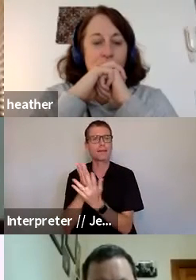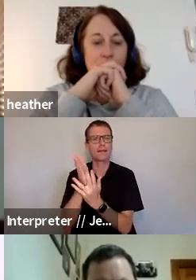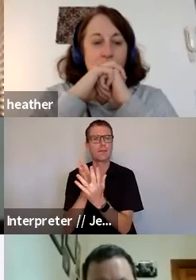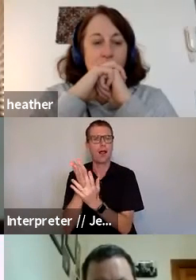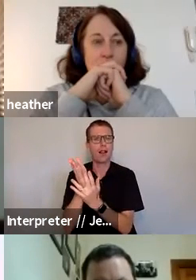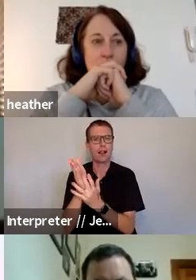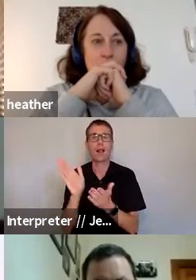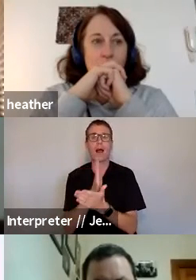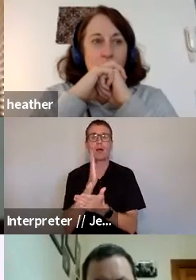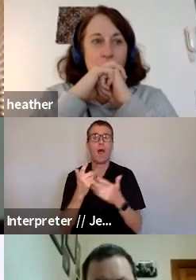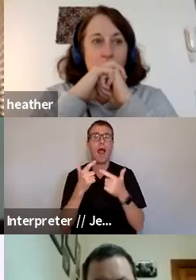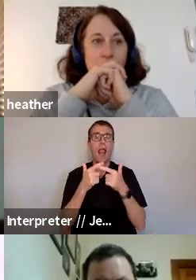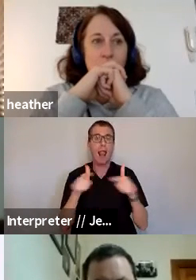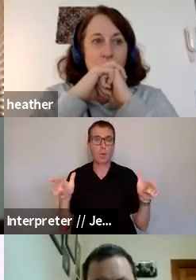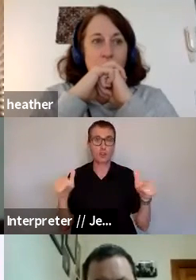be